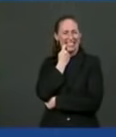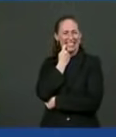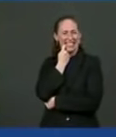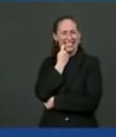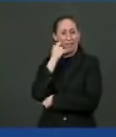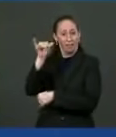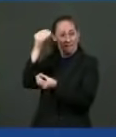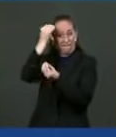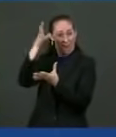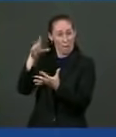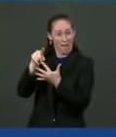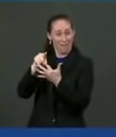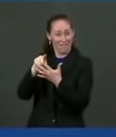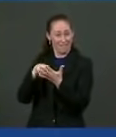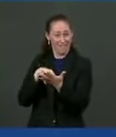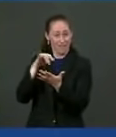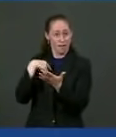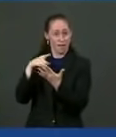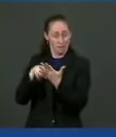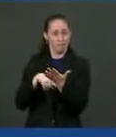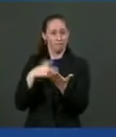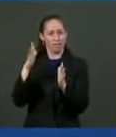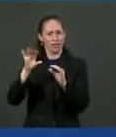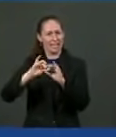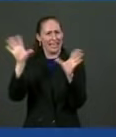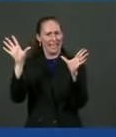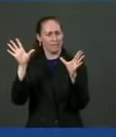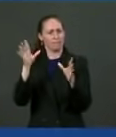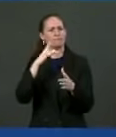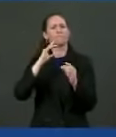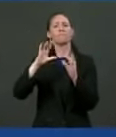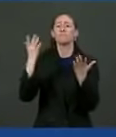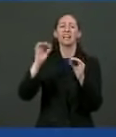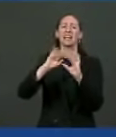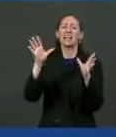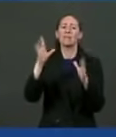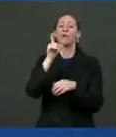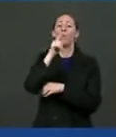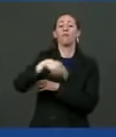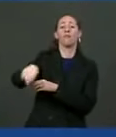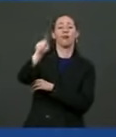every 160,000 fully vaccinated Americans was